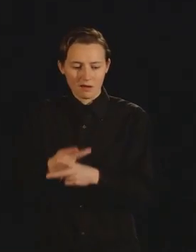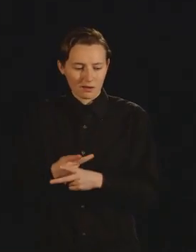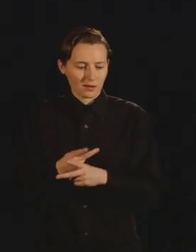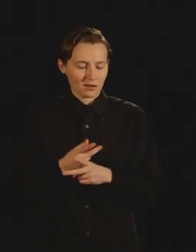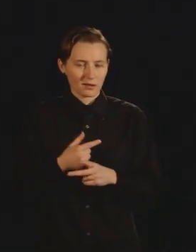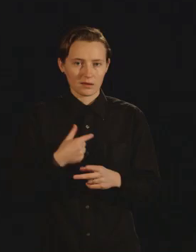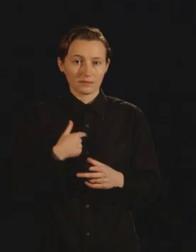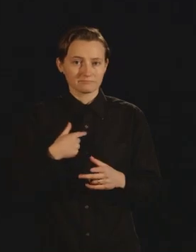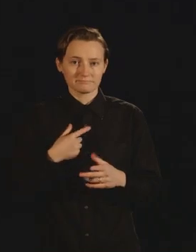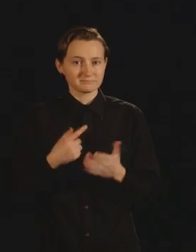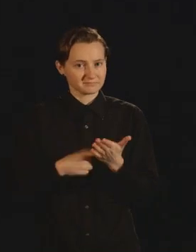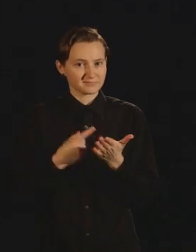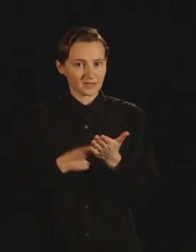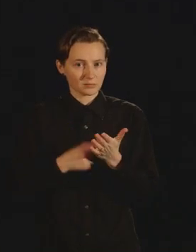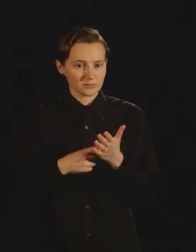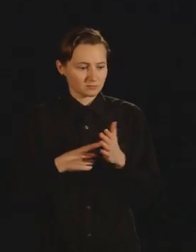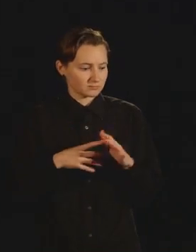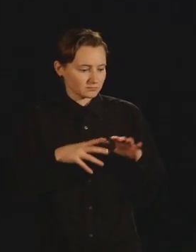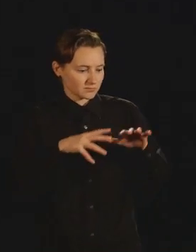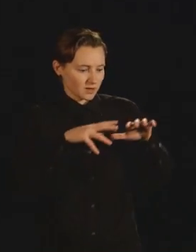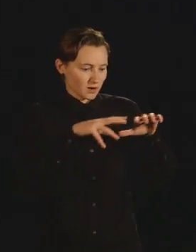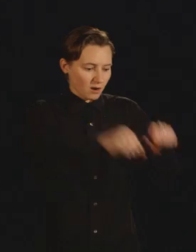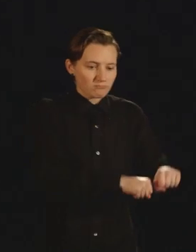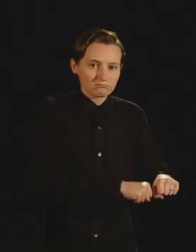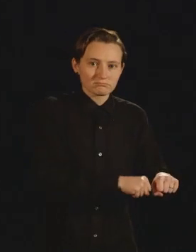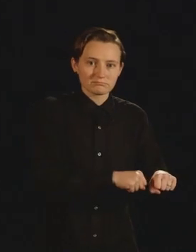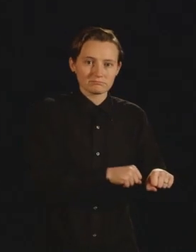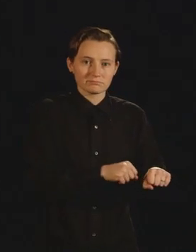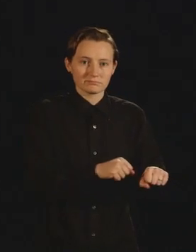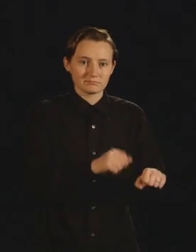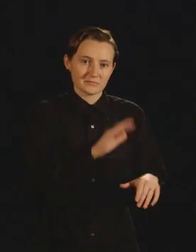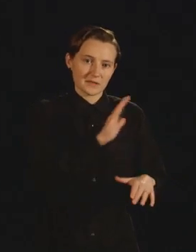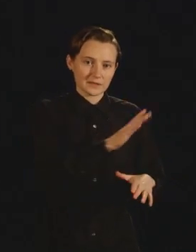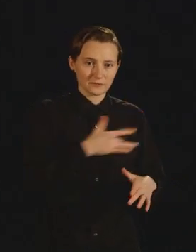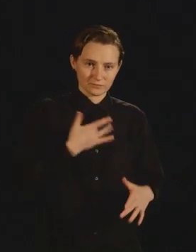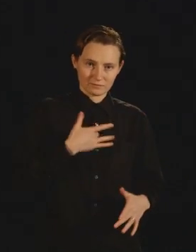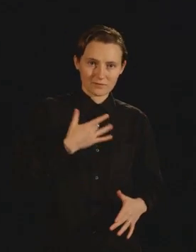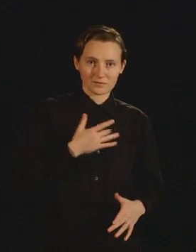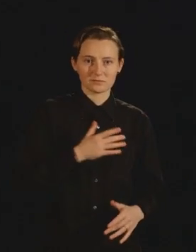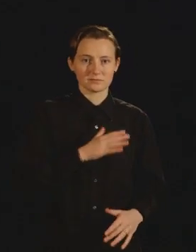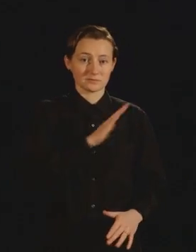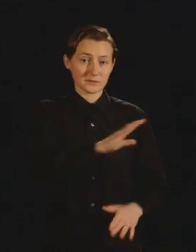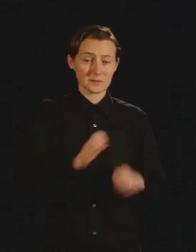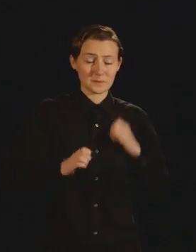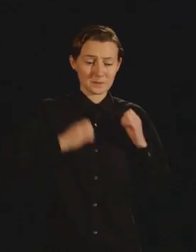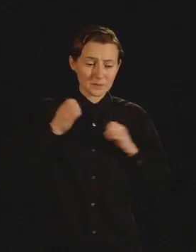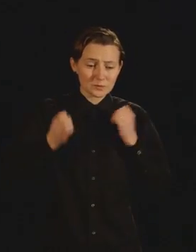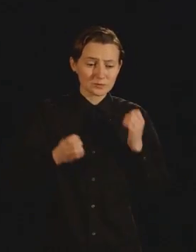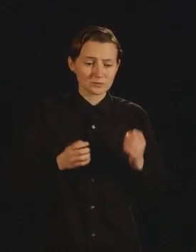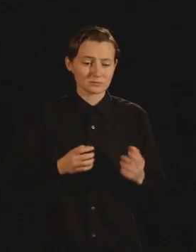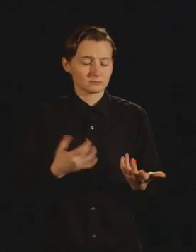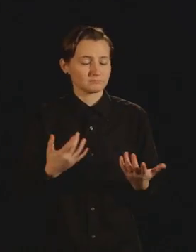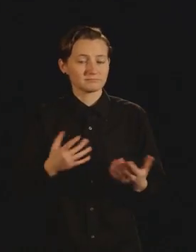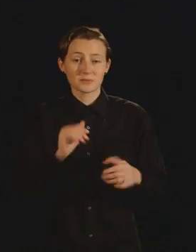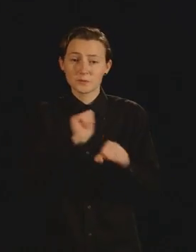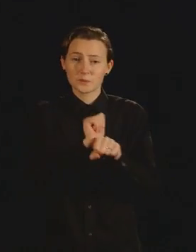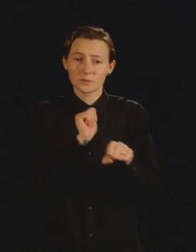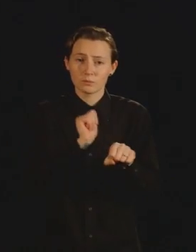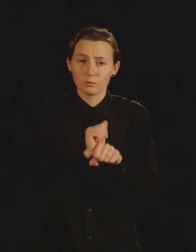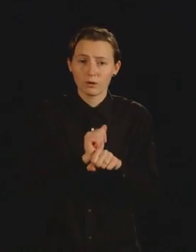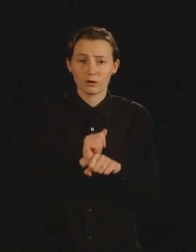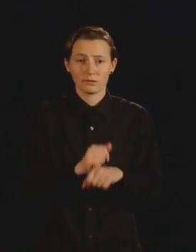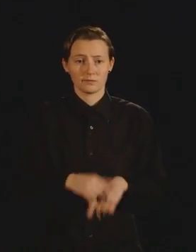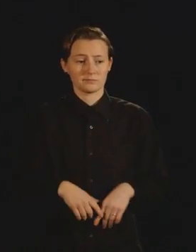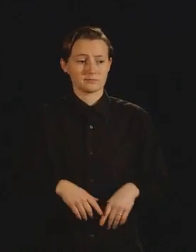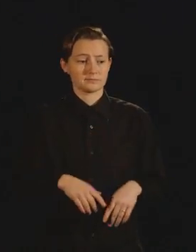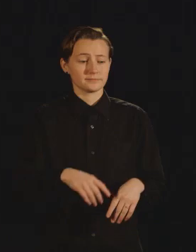caregivers. I have overmanaged the feelings of men, even taking responsibility for them. I've interfered in conversations